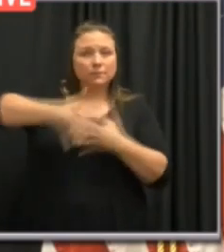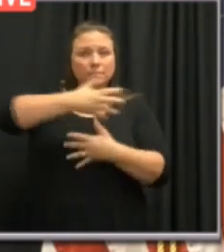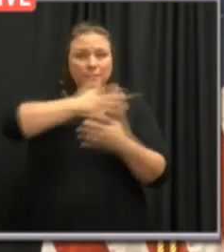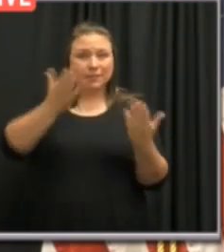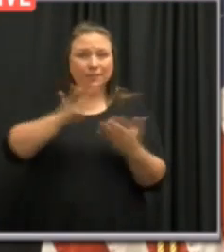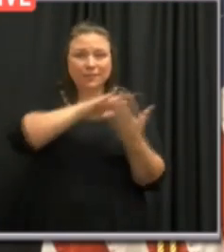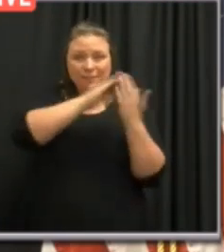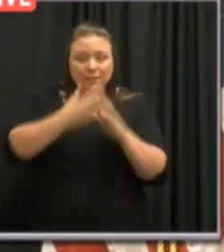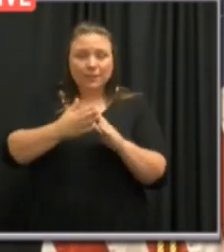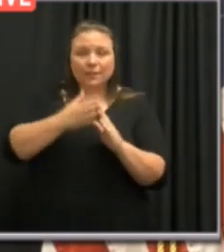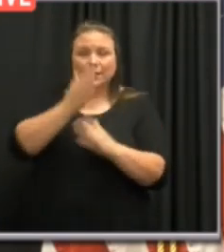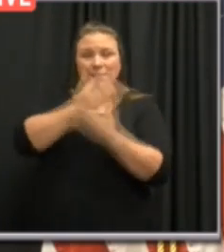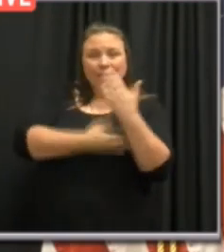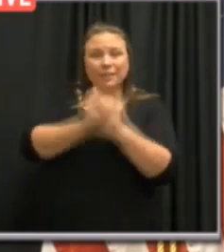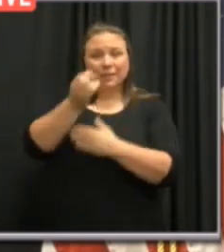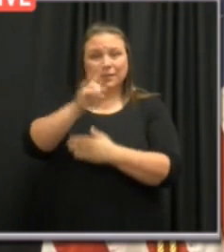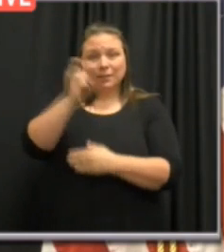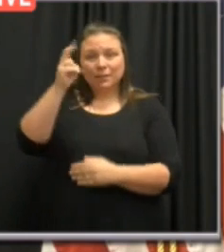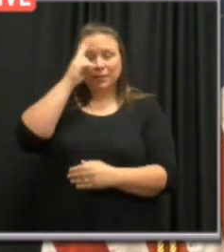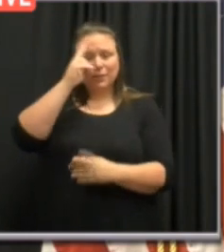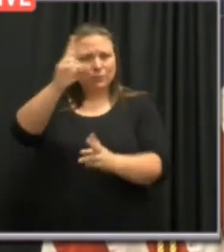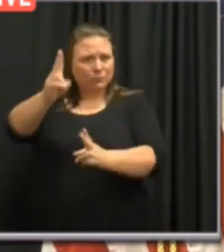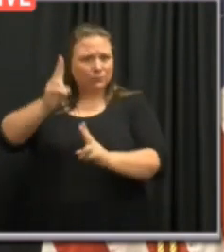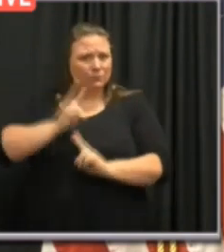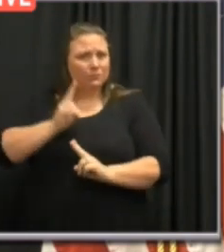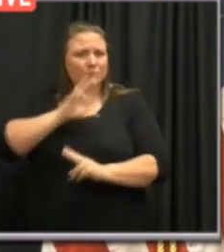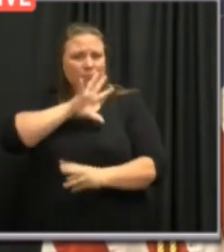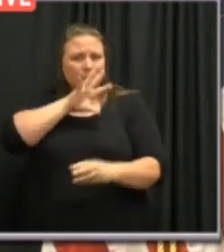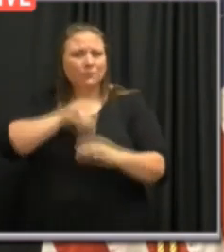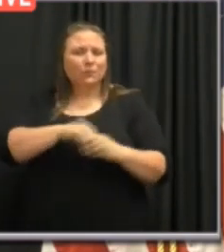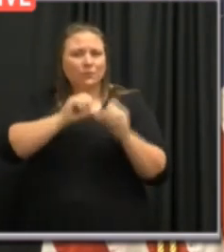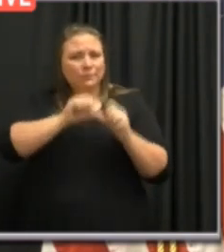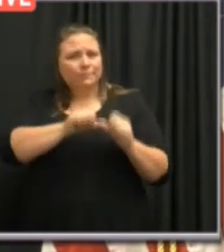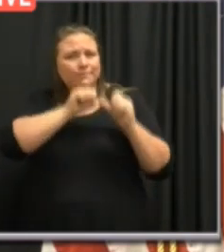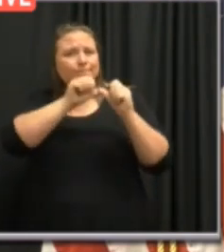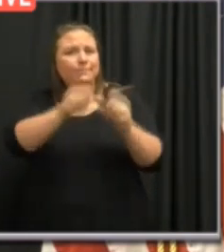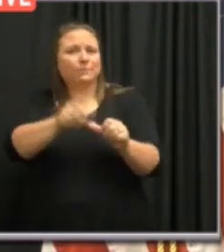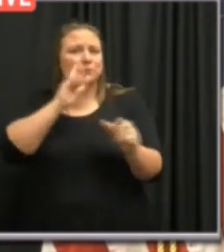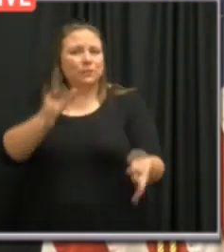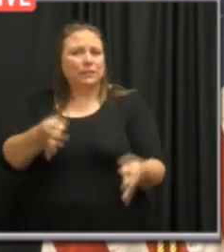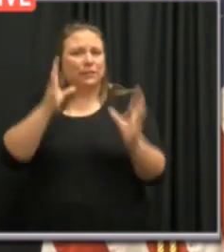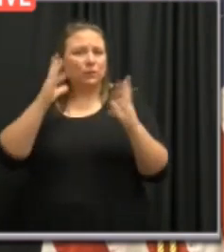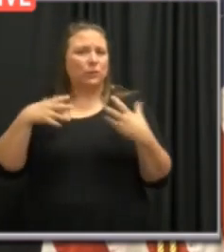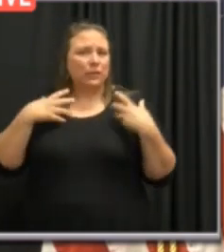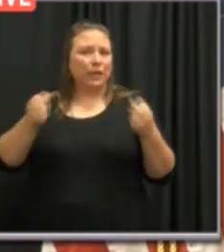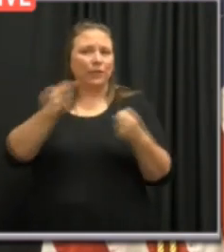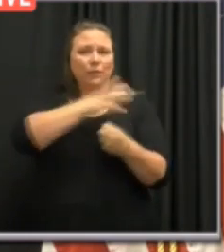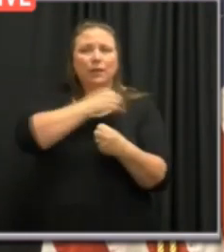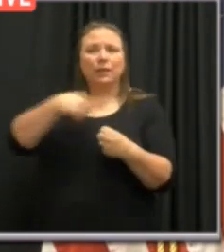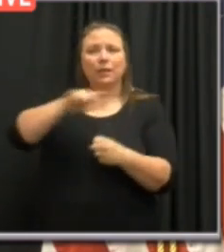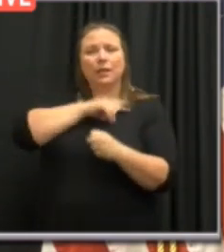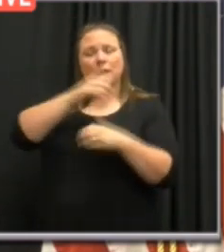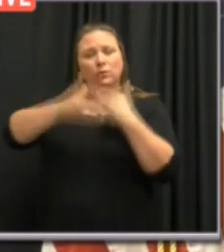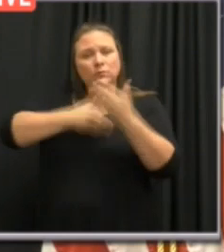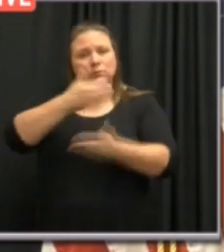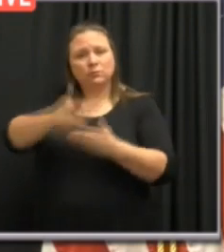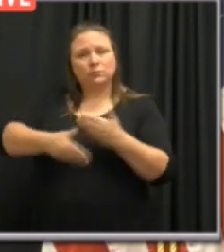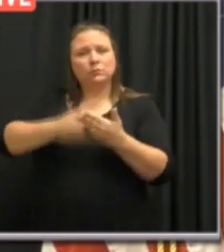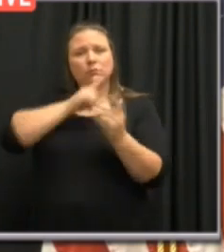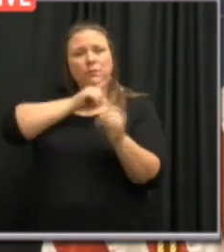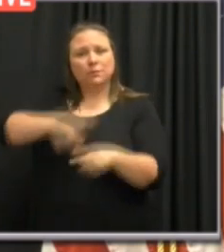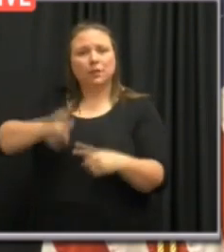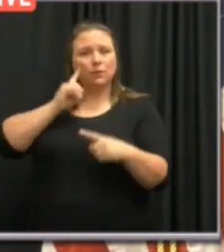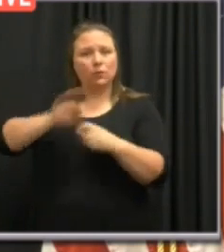Hands On Nashville is honored to be part of the long-term plan for disaster recovery, as well as our ongoing response to